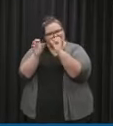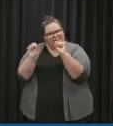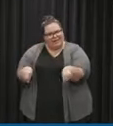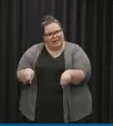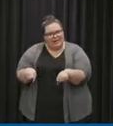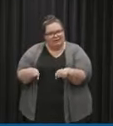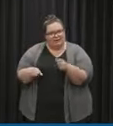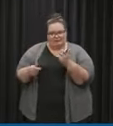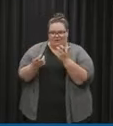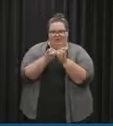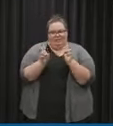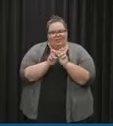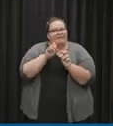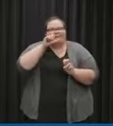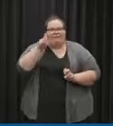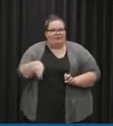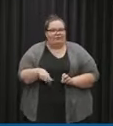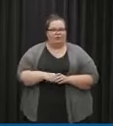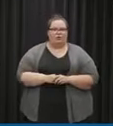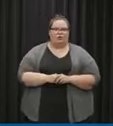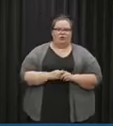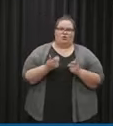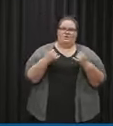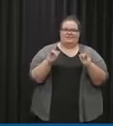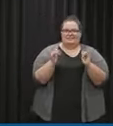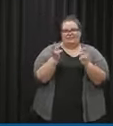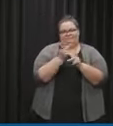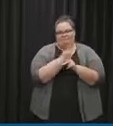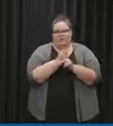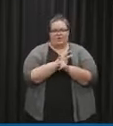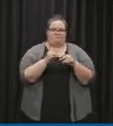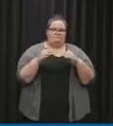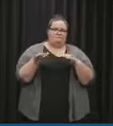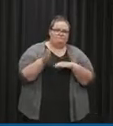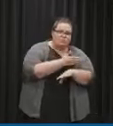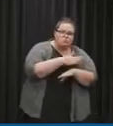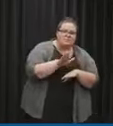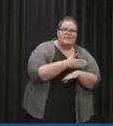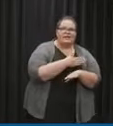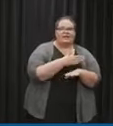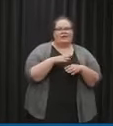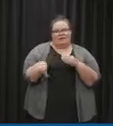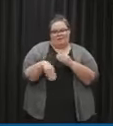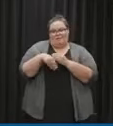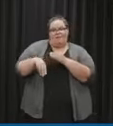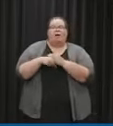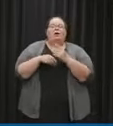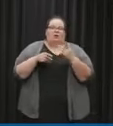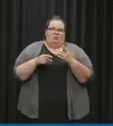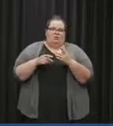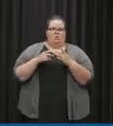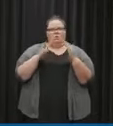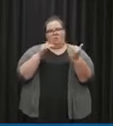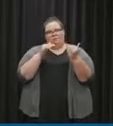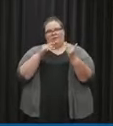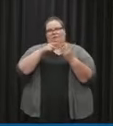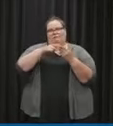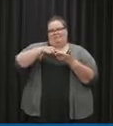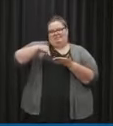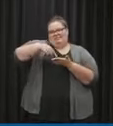are finalizing directions for music education and music-related extracurriculars. That information will be coming to you hopefully this